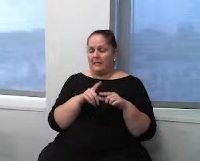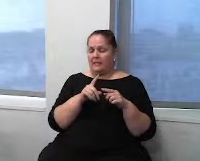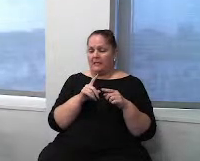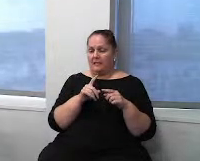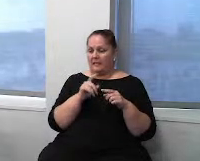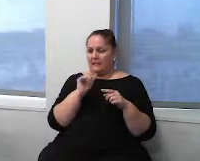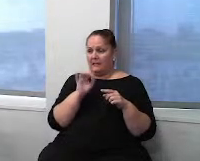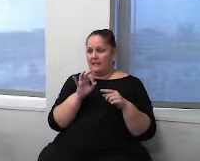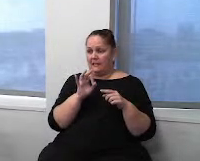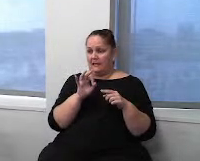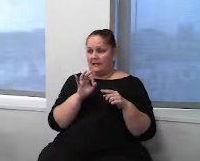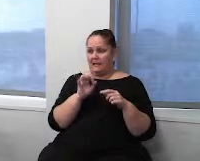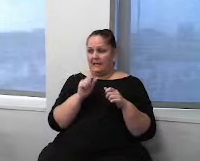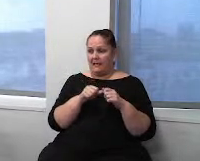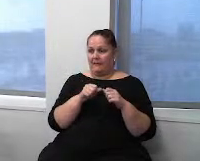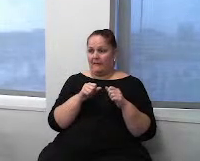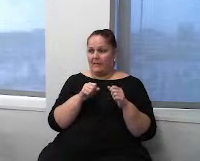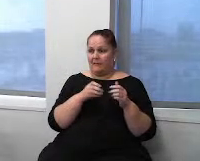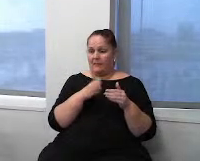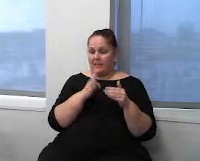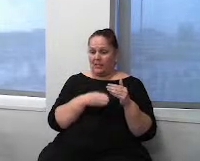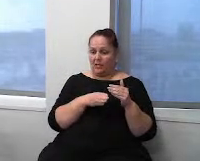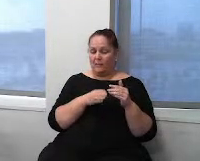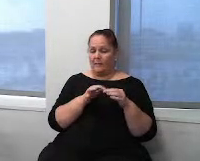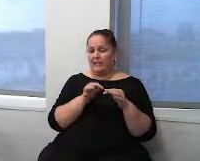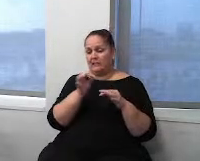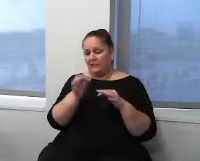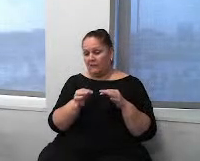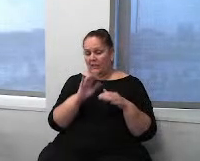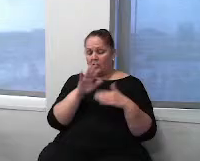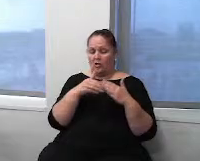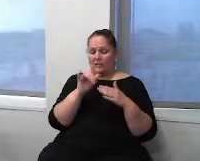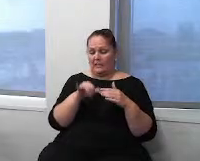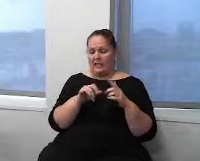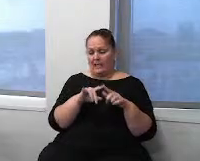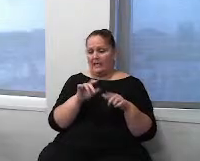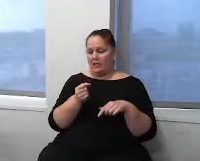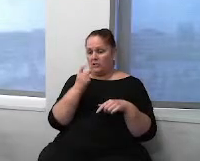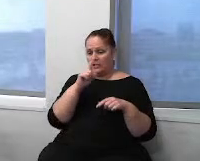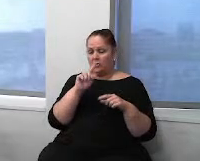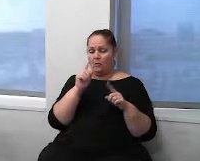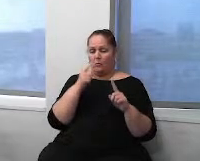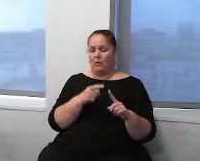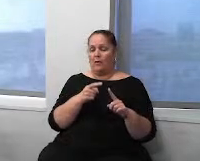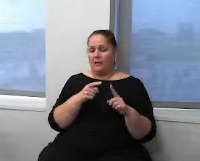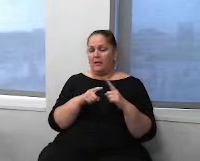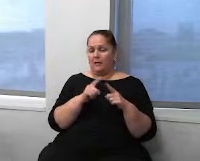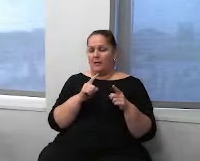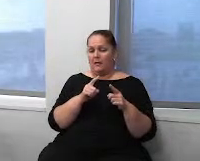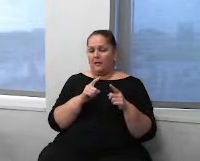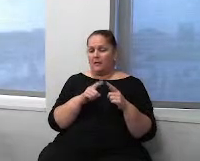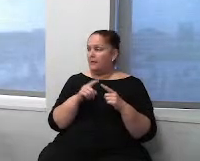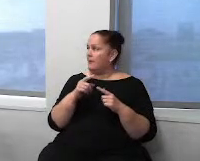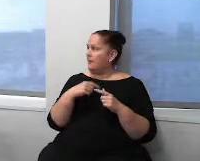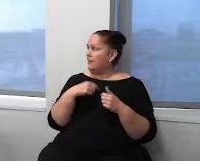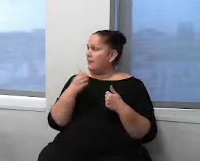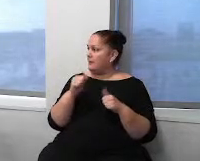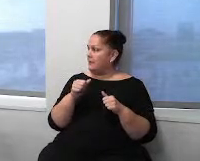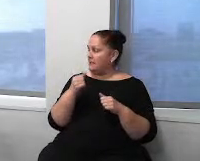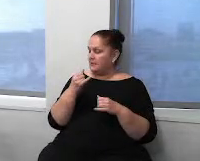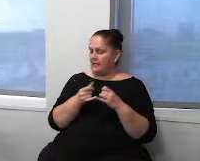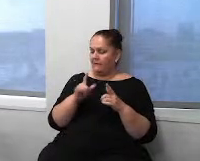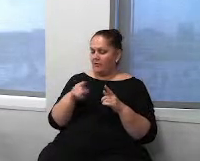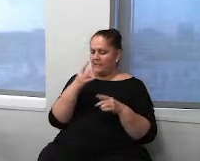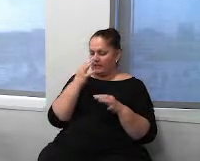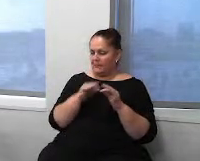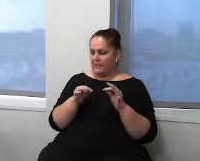it. Whether or not it can be deferred on all that, I can understand your point, but that's. Let me try this one